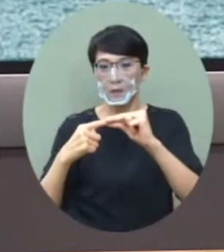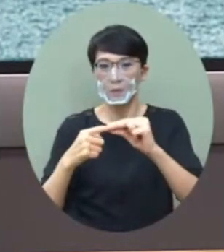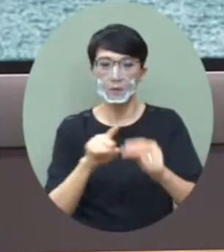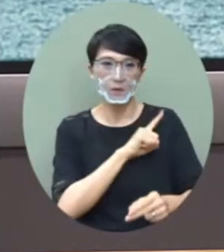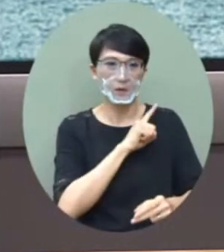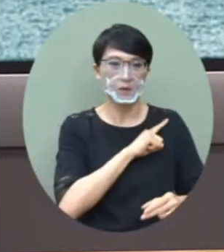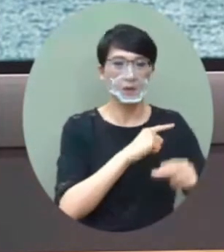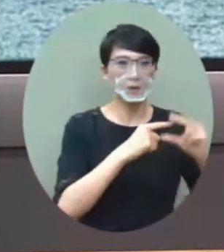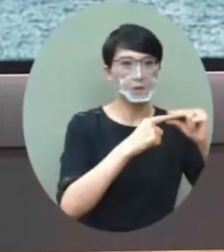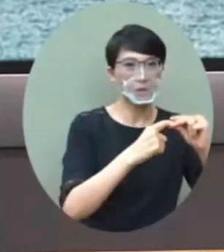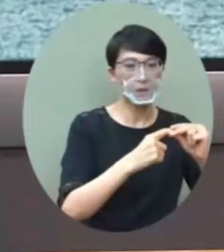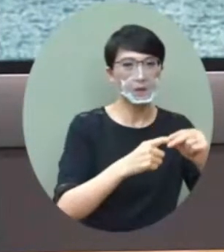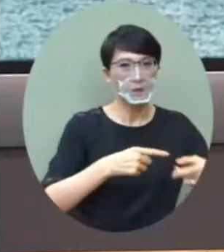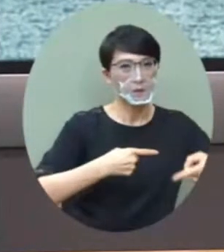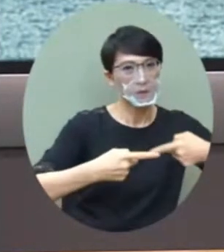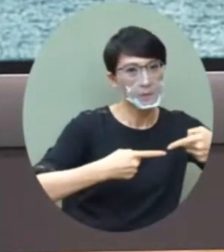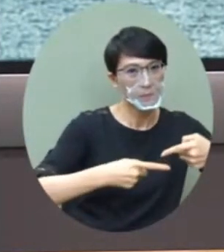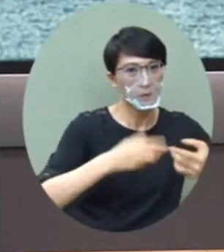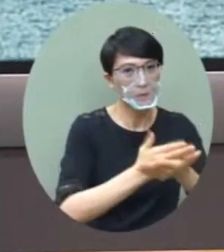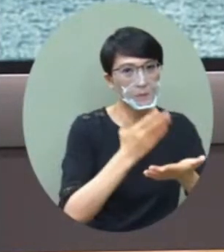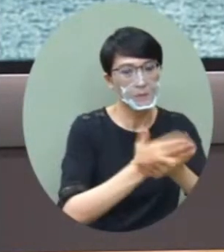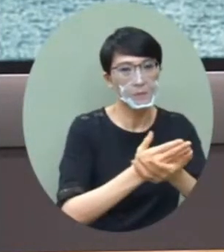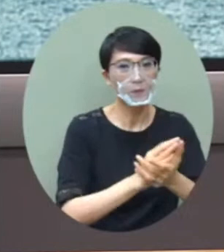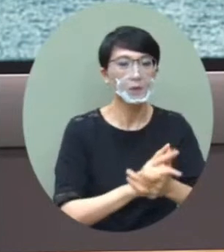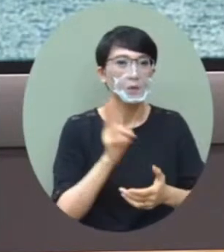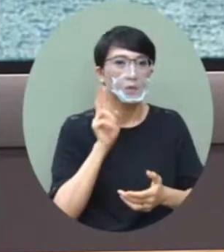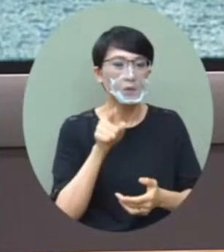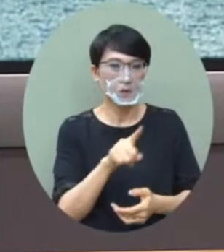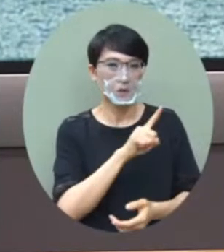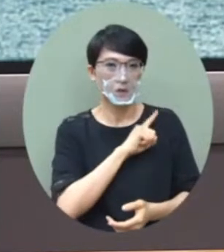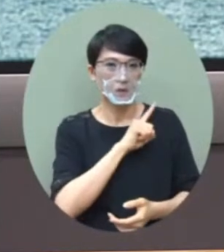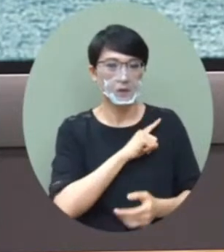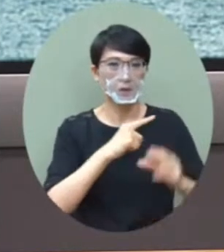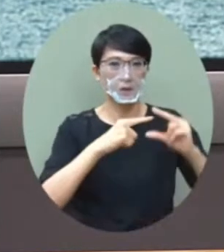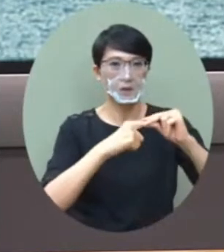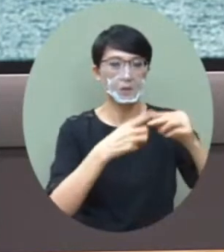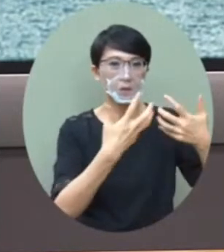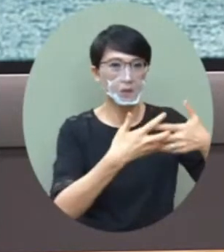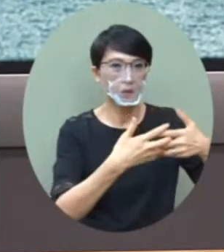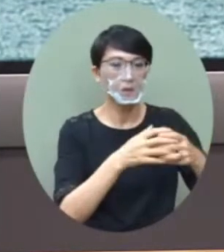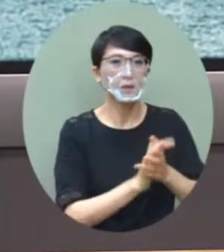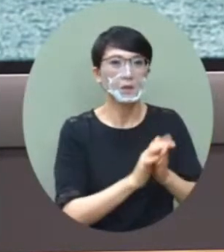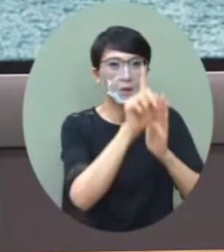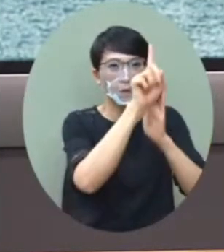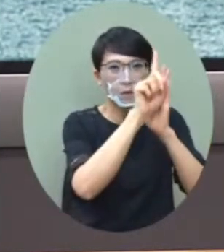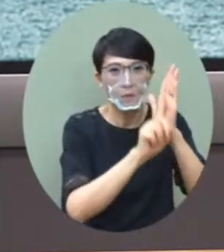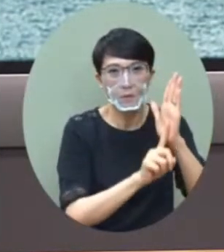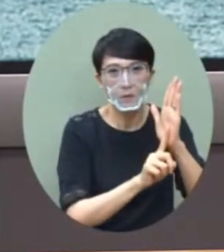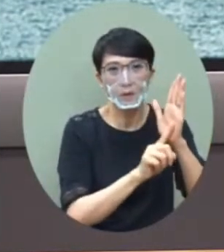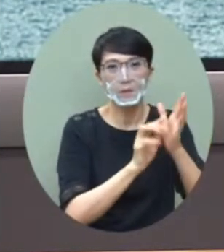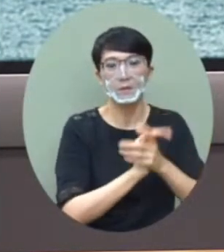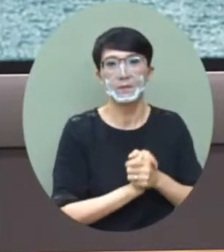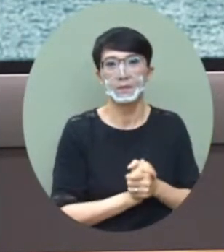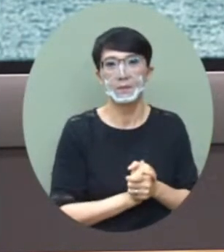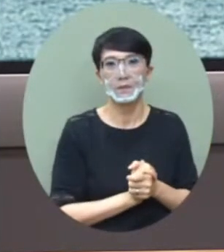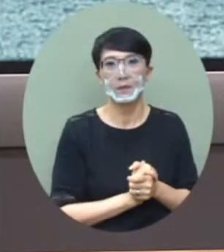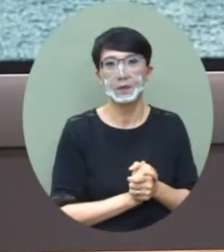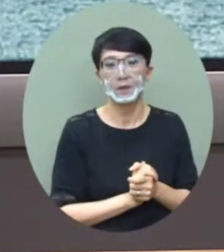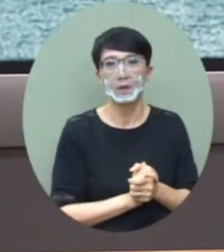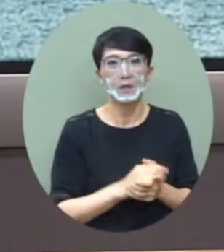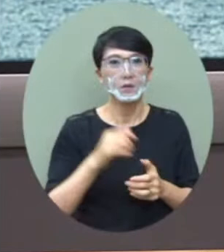have to worry too much if the readings returned by their own oximeter and the oximeter in